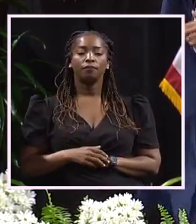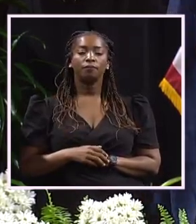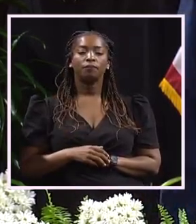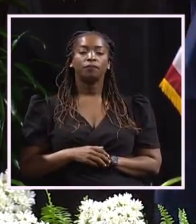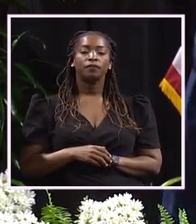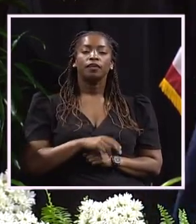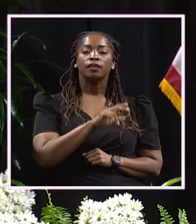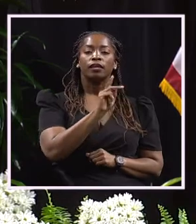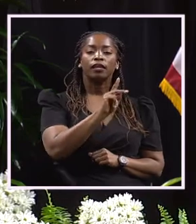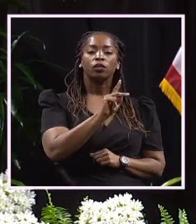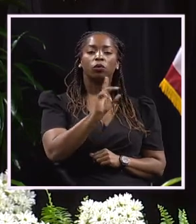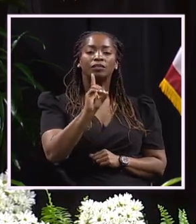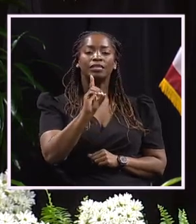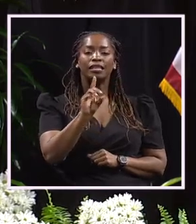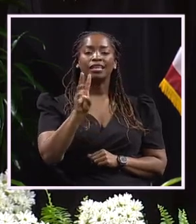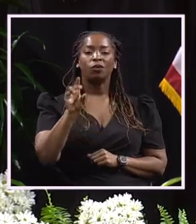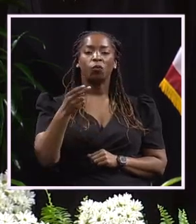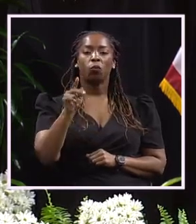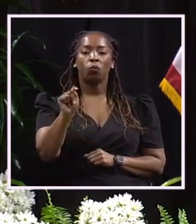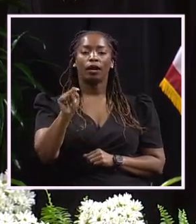Kendall D. White.